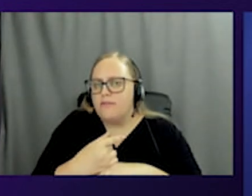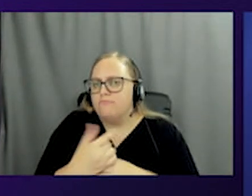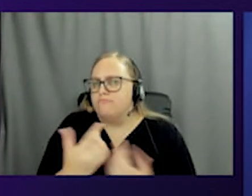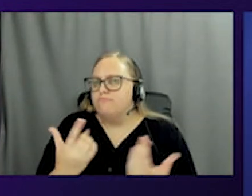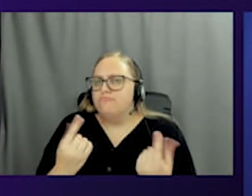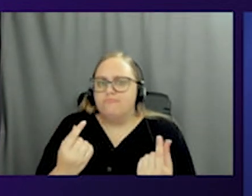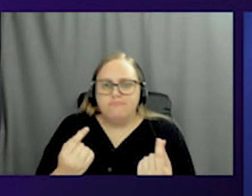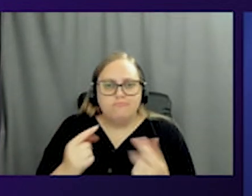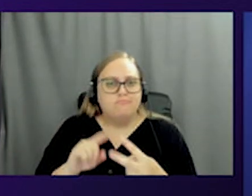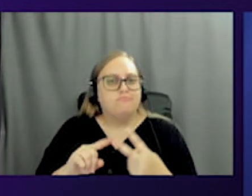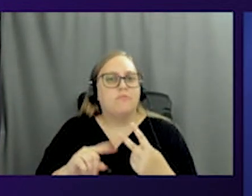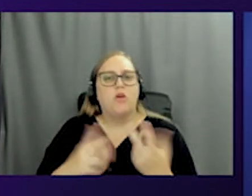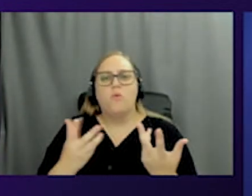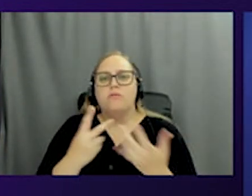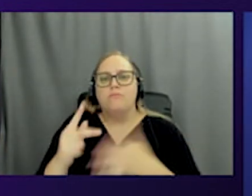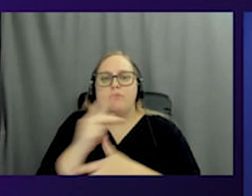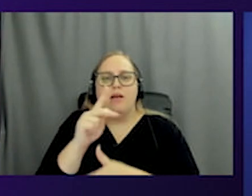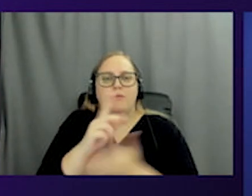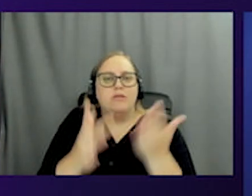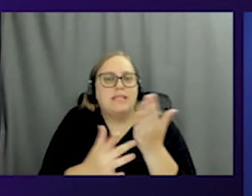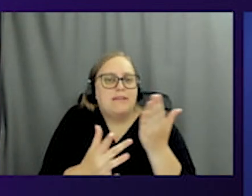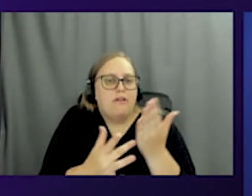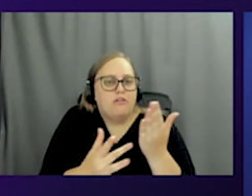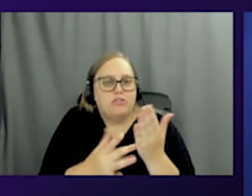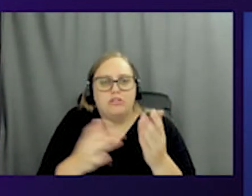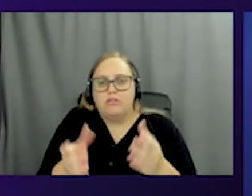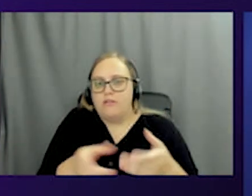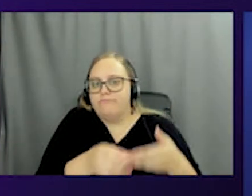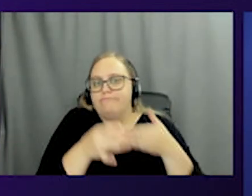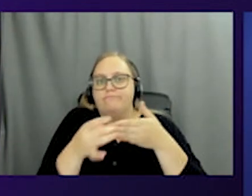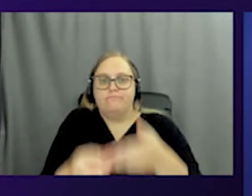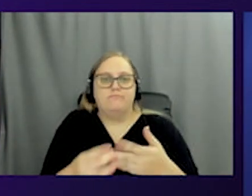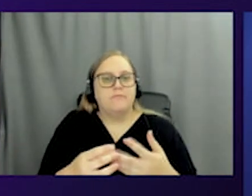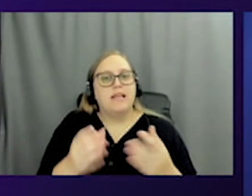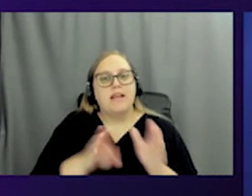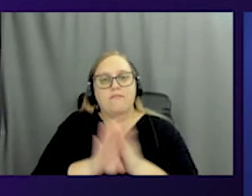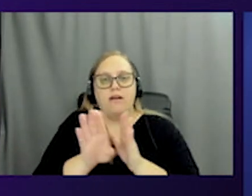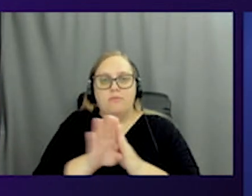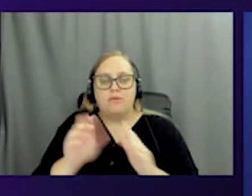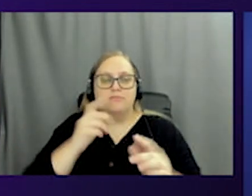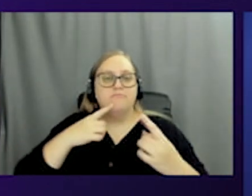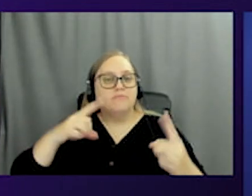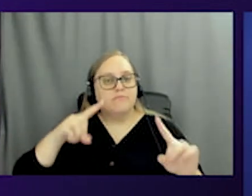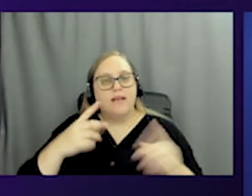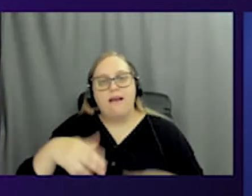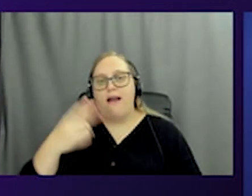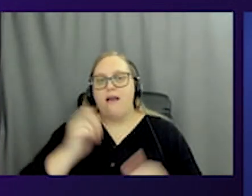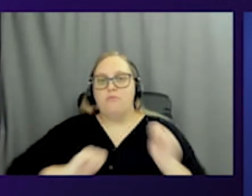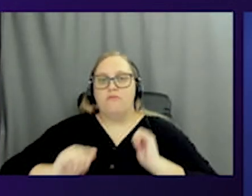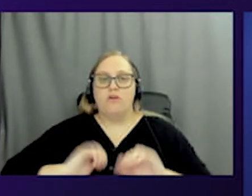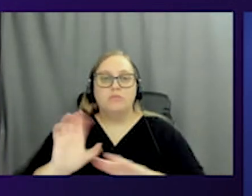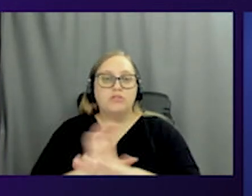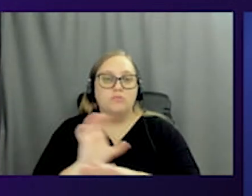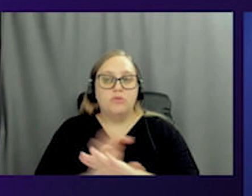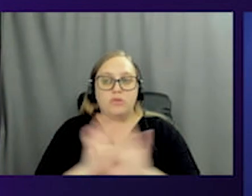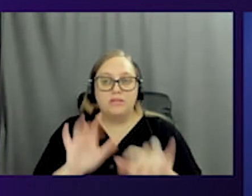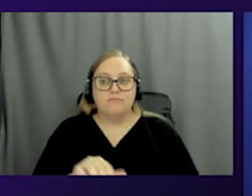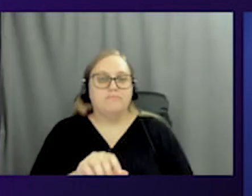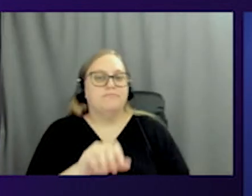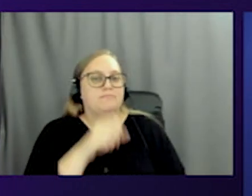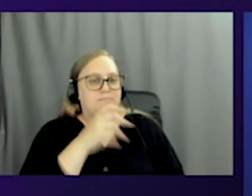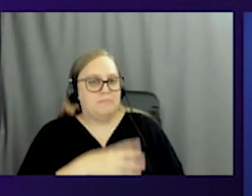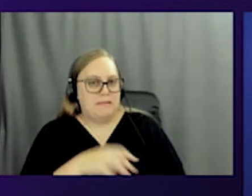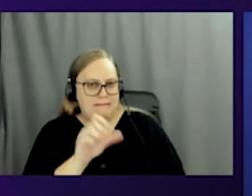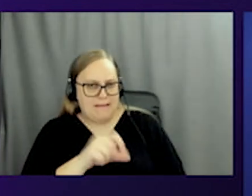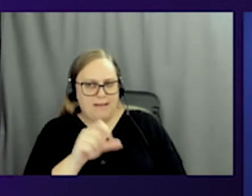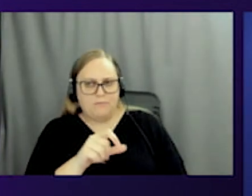technologies that derive the development and success phase of high-performance computing? Yeah, so if I look at this area,